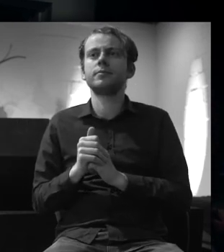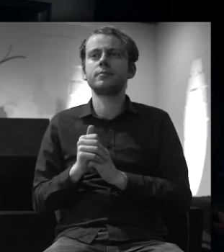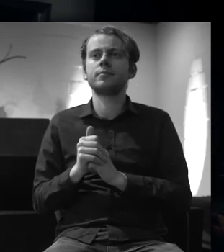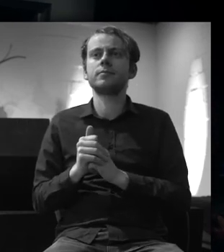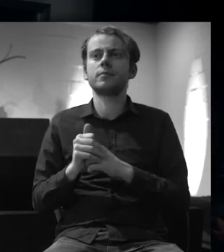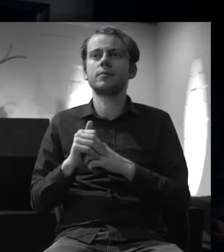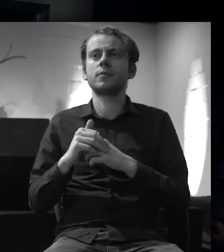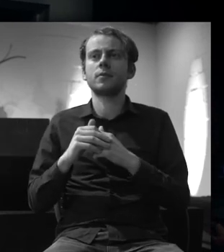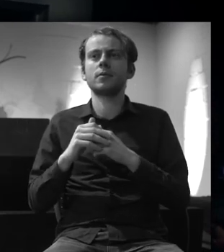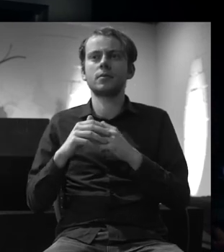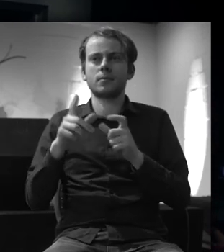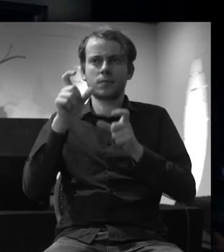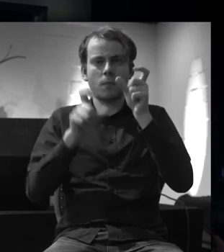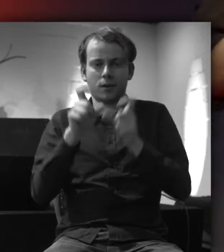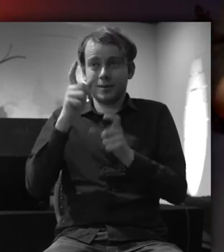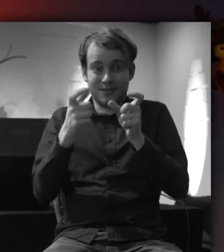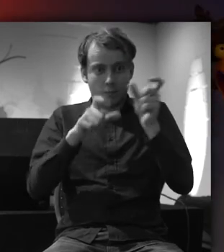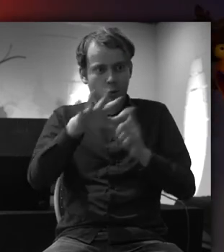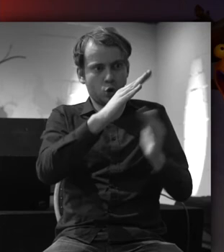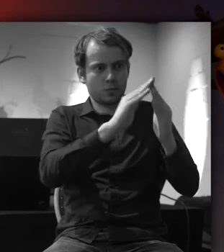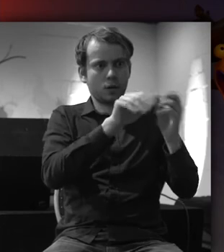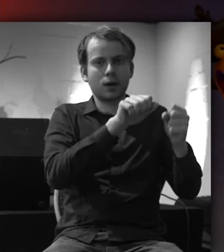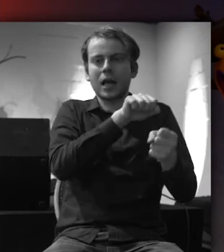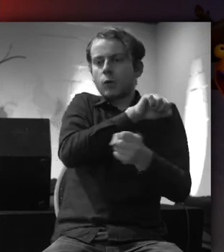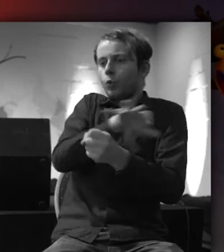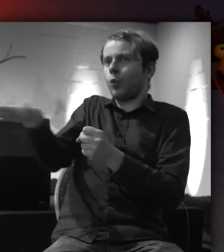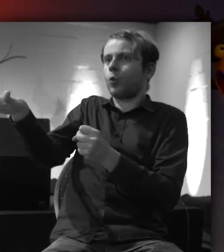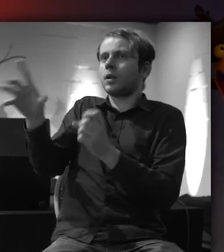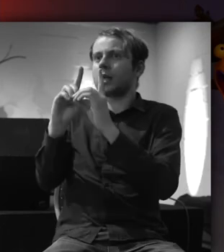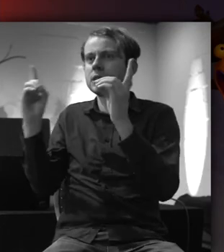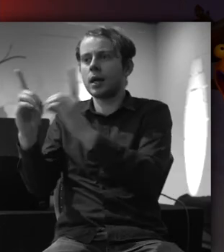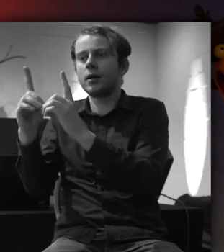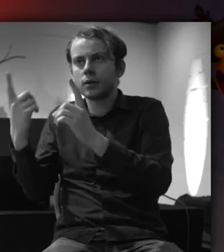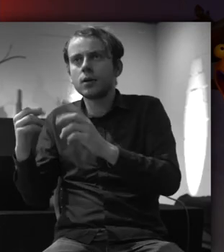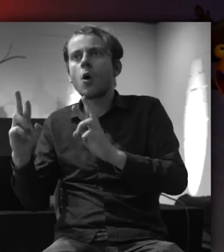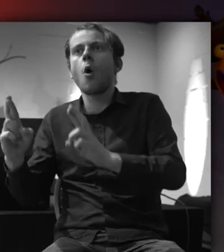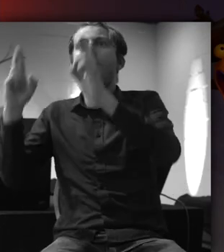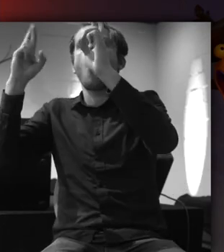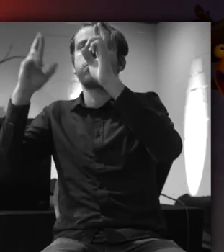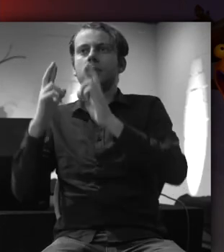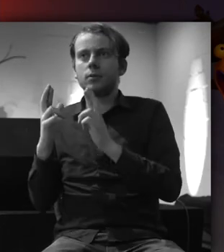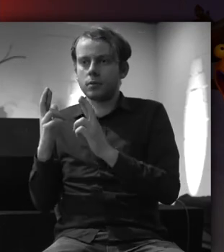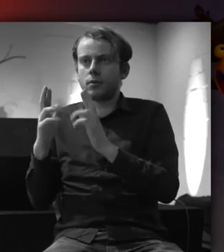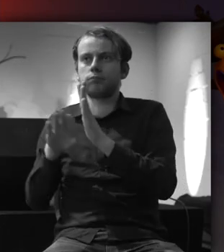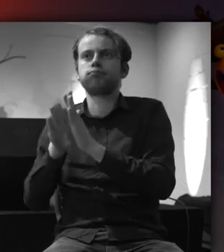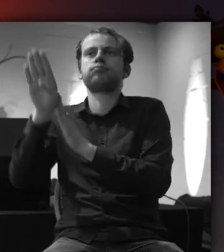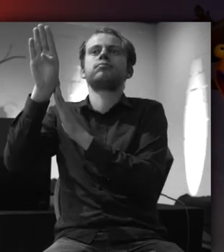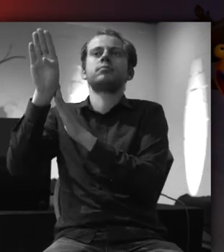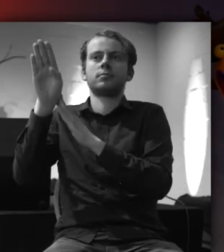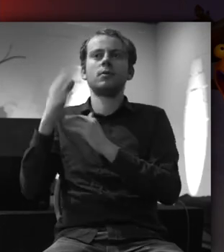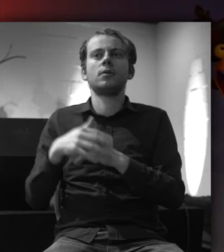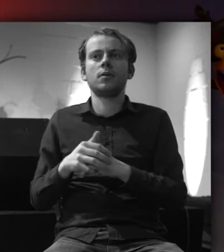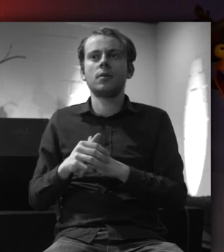your energy with hope, positivity, and opportunity. Going every day, every morning to the district, and you see like all these